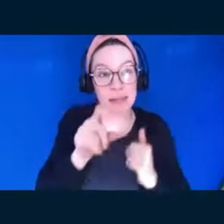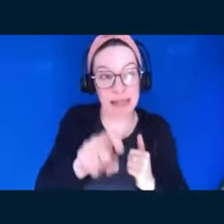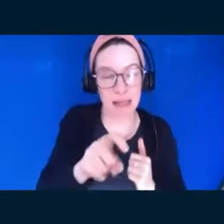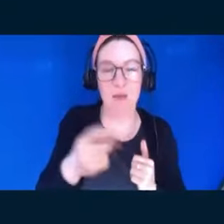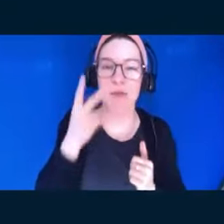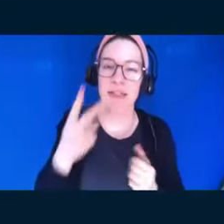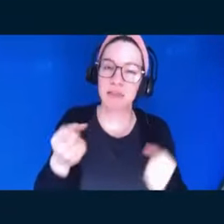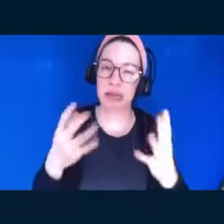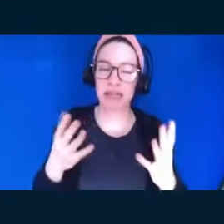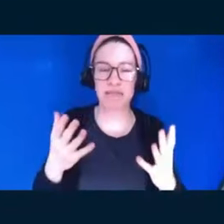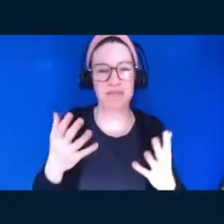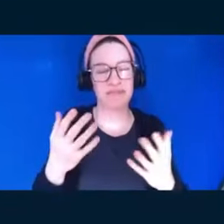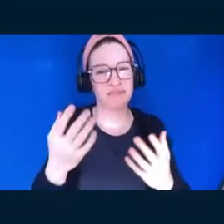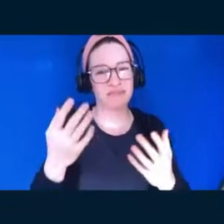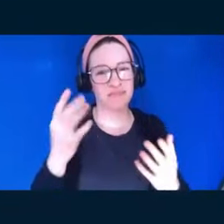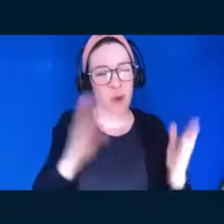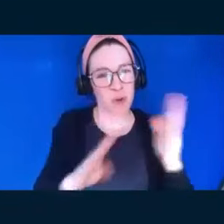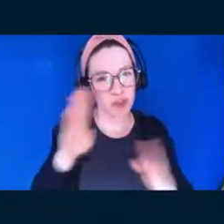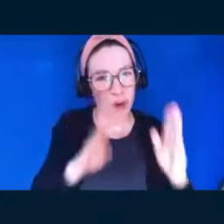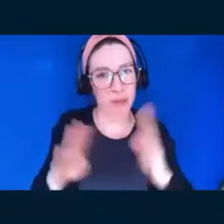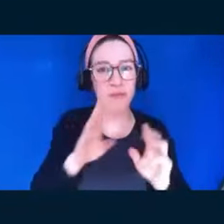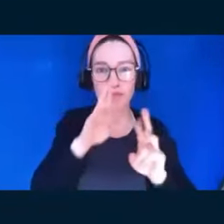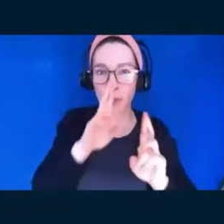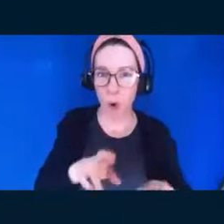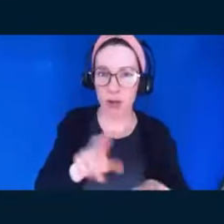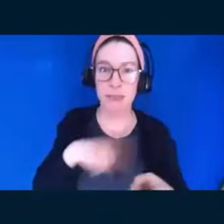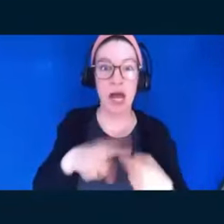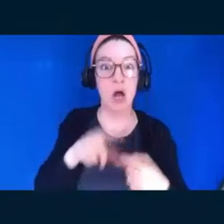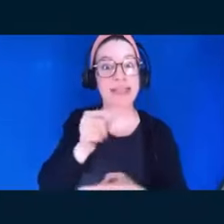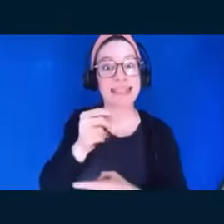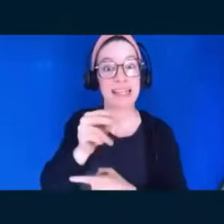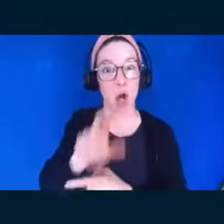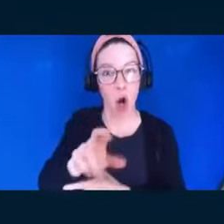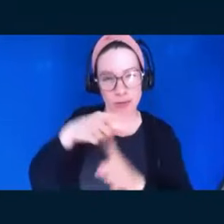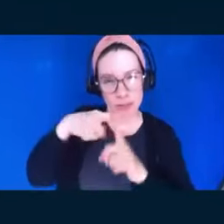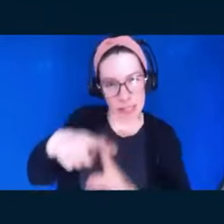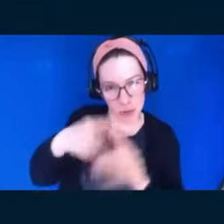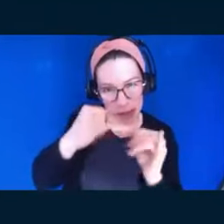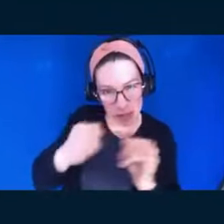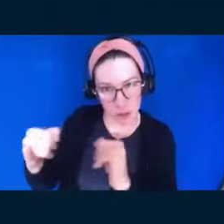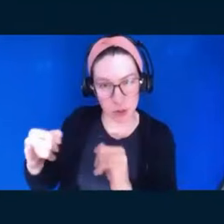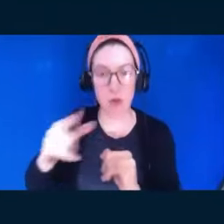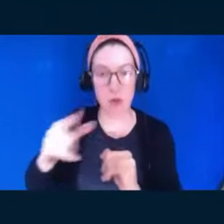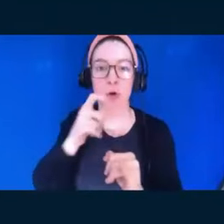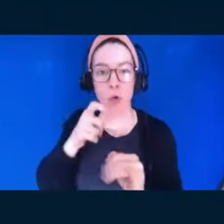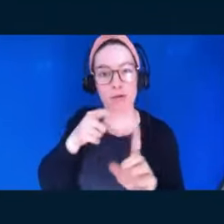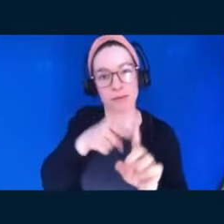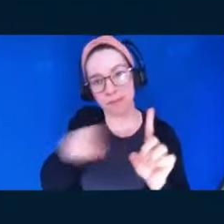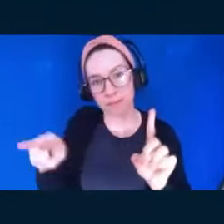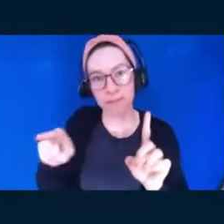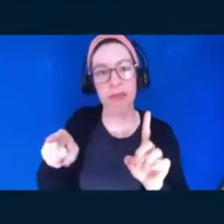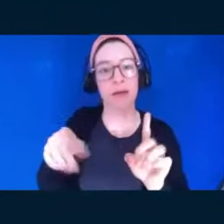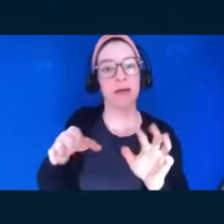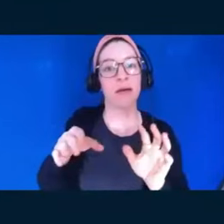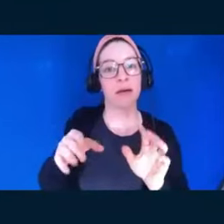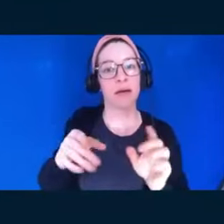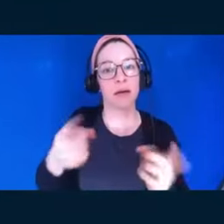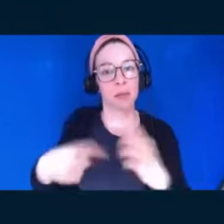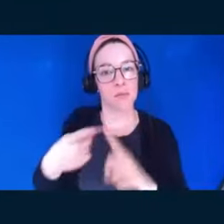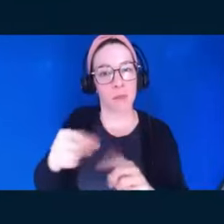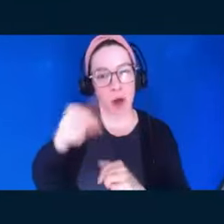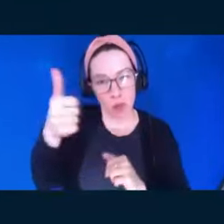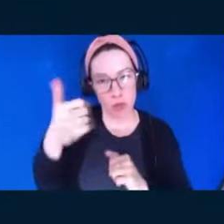reports of TNR here within the U.S. targeting individuals, especially with those who have defected from other countries, and so